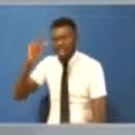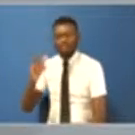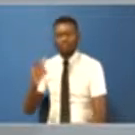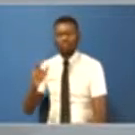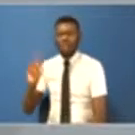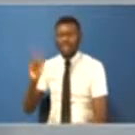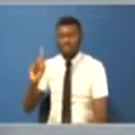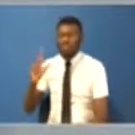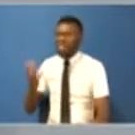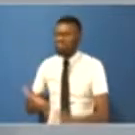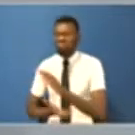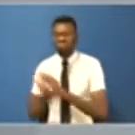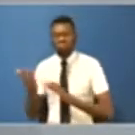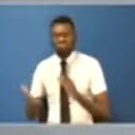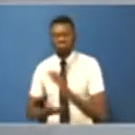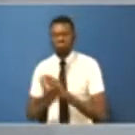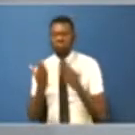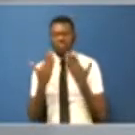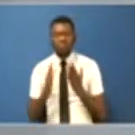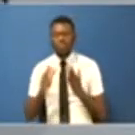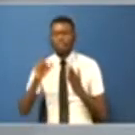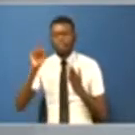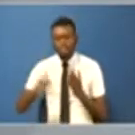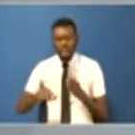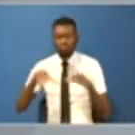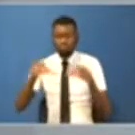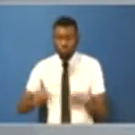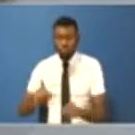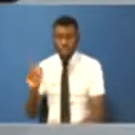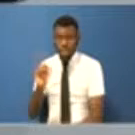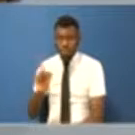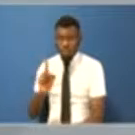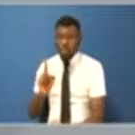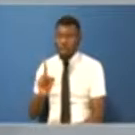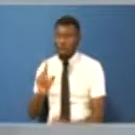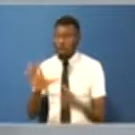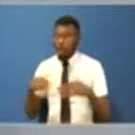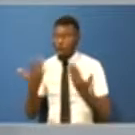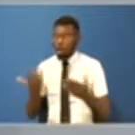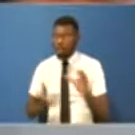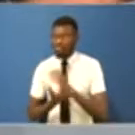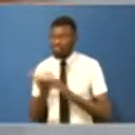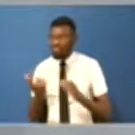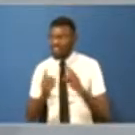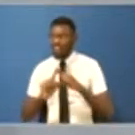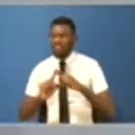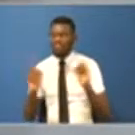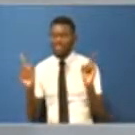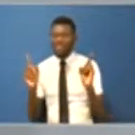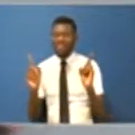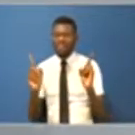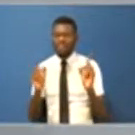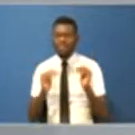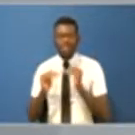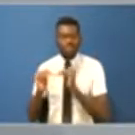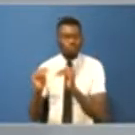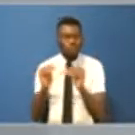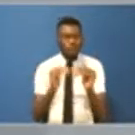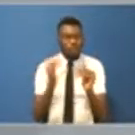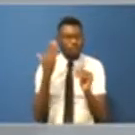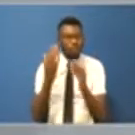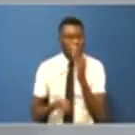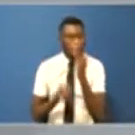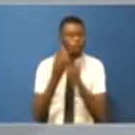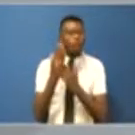mess we need to take over nairobi and nairobi we've been a mess but that's not how our democracy was set